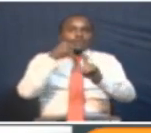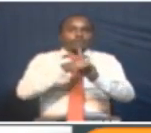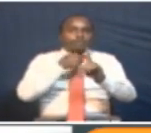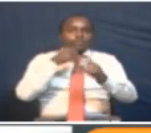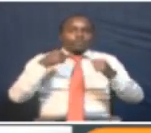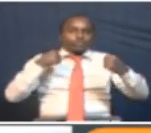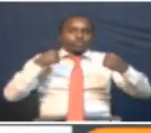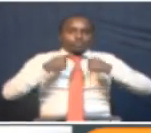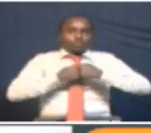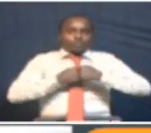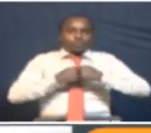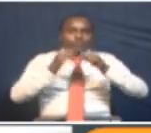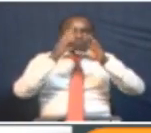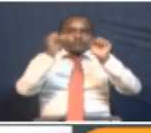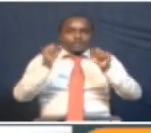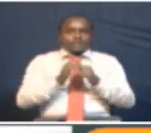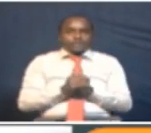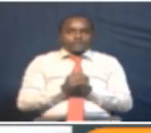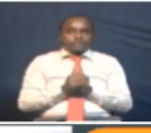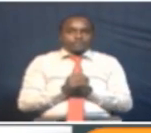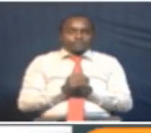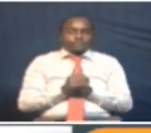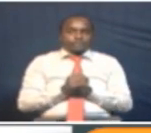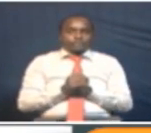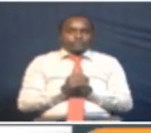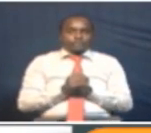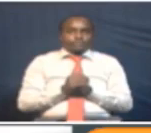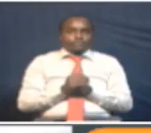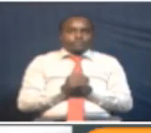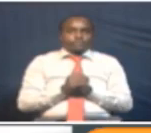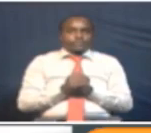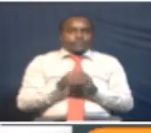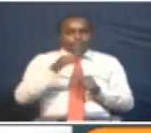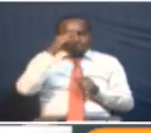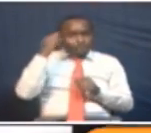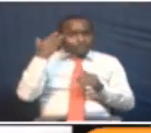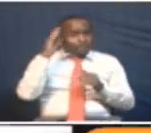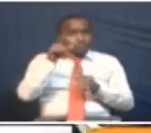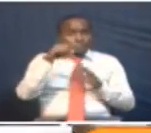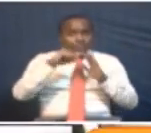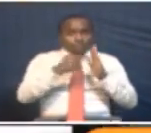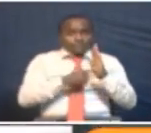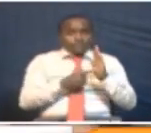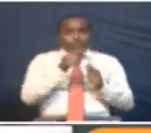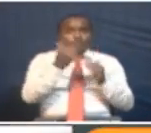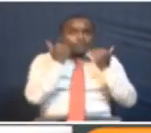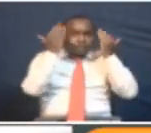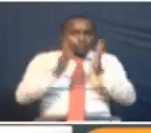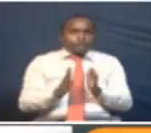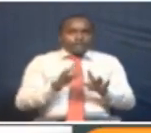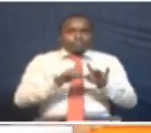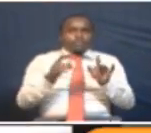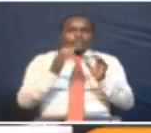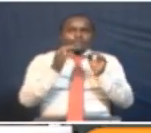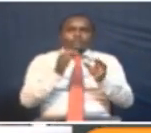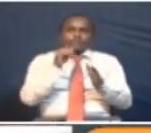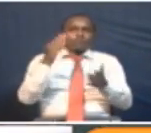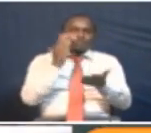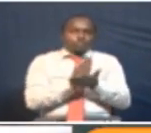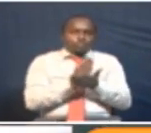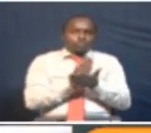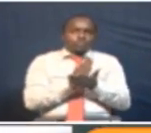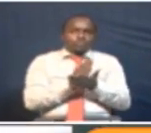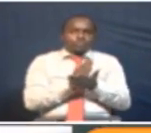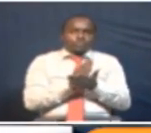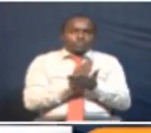Suppose it is not true. How does the president take that? Because I don't know these facts. You are a lawyer. But suppose it is not true that the president's